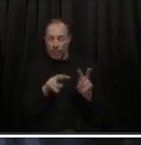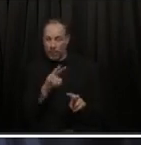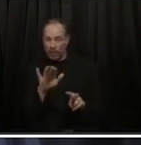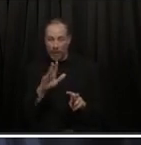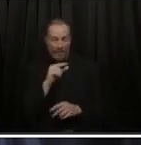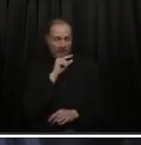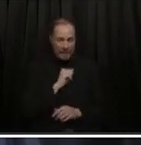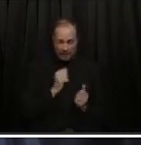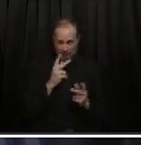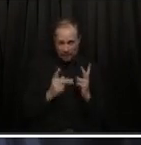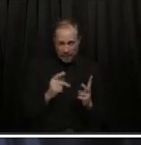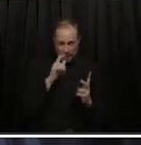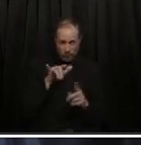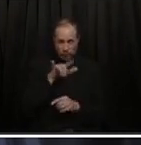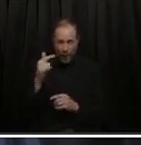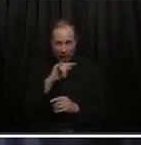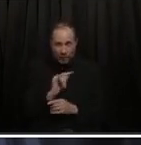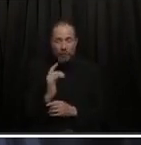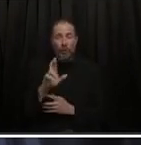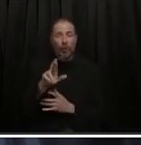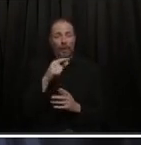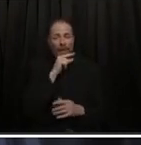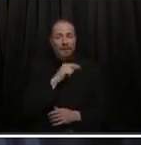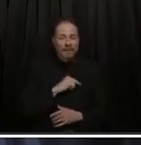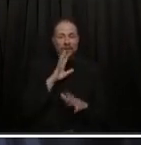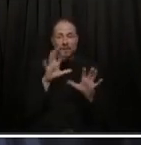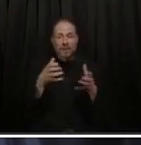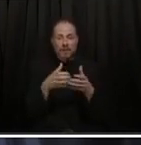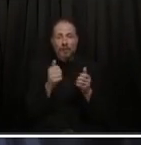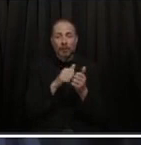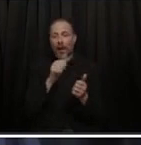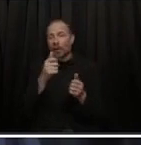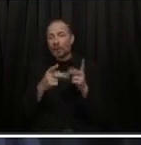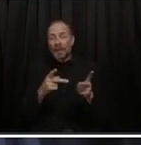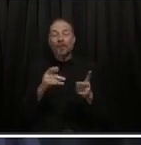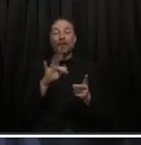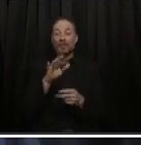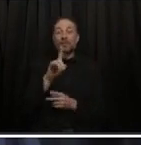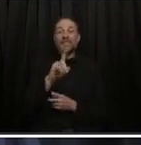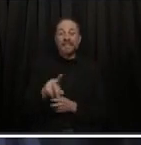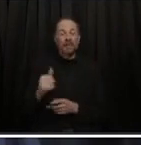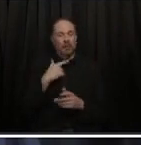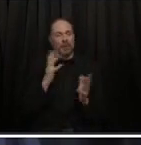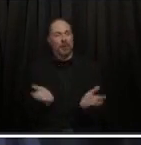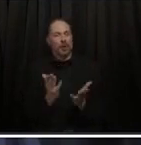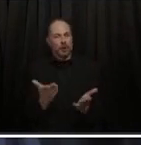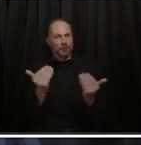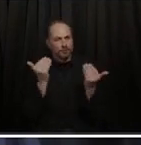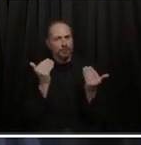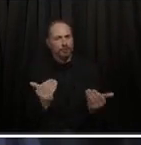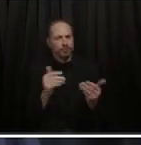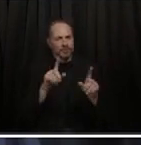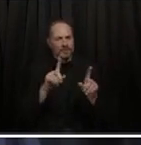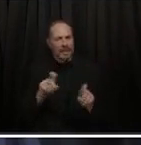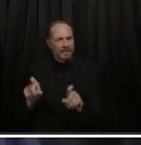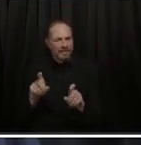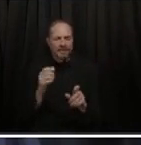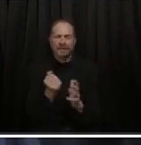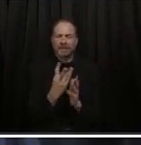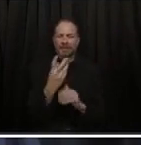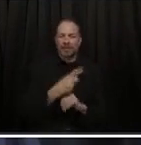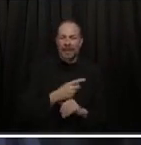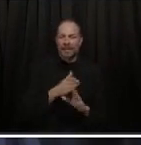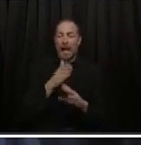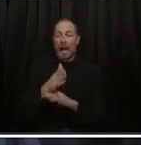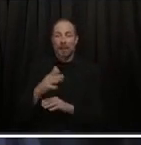and family gatherings. If you have traveled over Thanksgiving, we encourage you to get tested several days or a week after you return